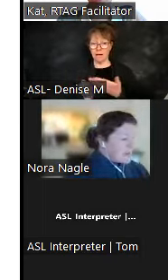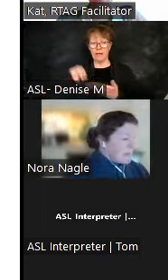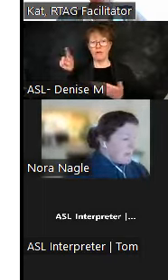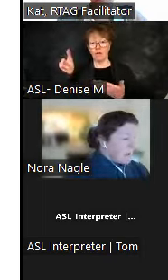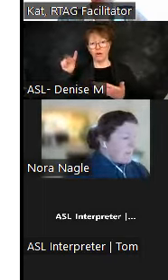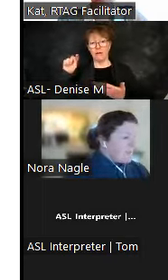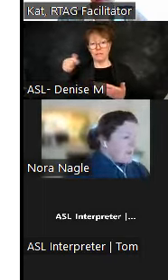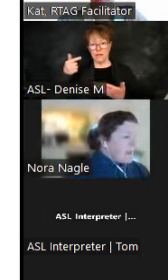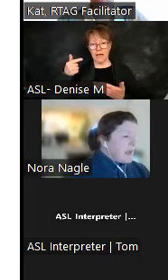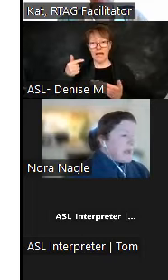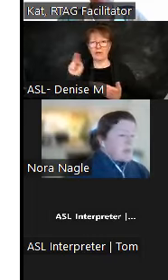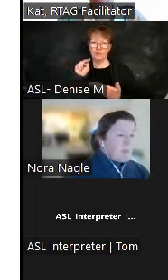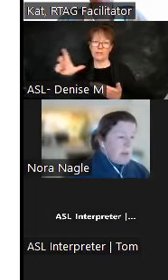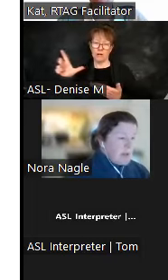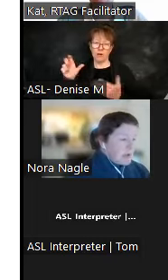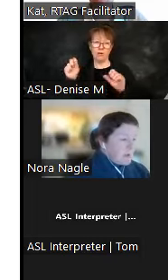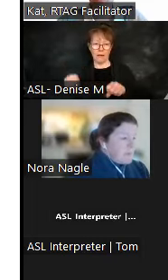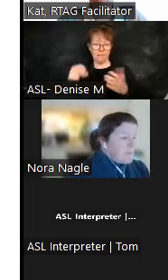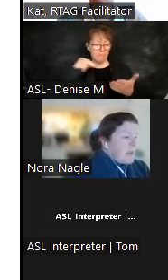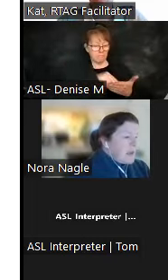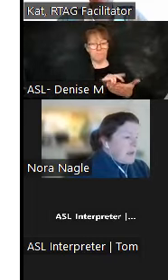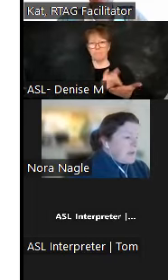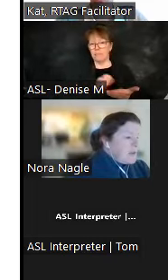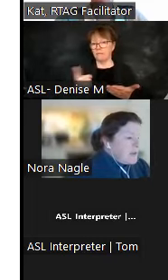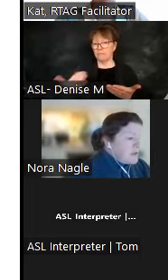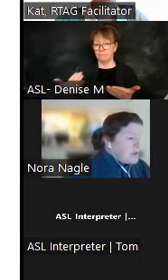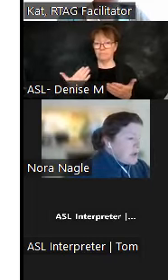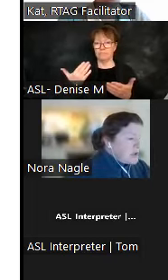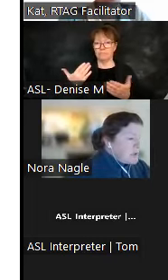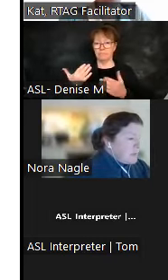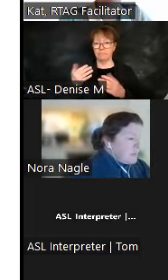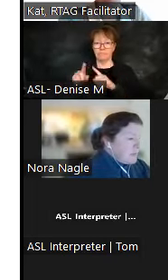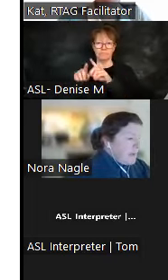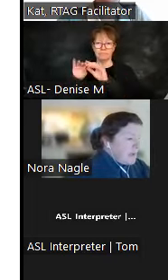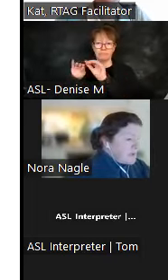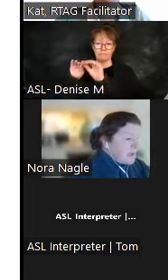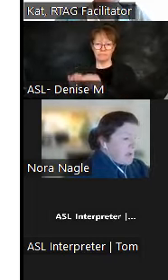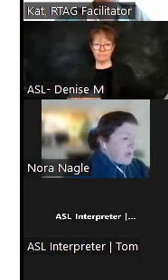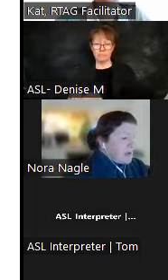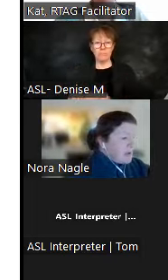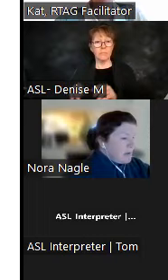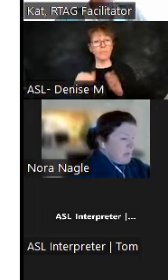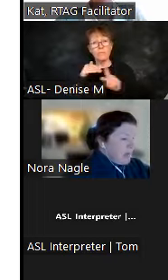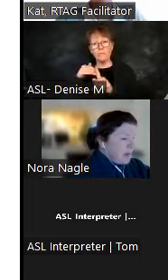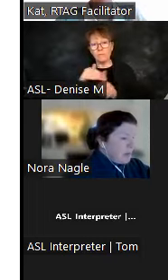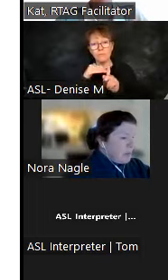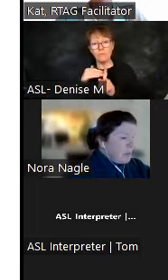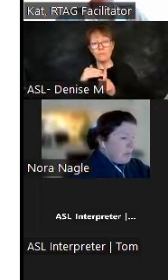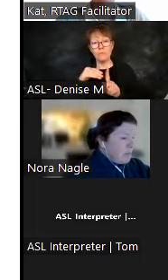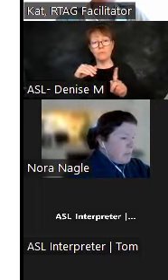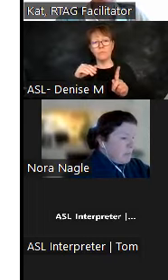chat at some point. As a reminder, the Judge Patrick King